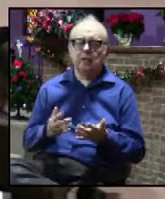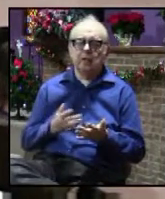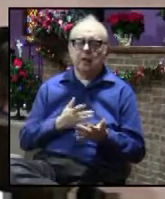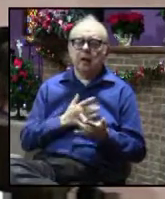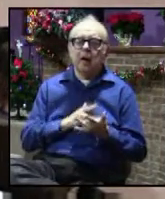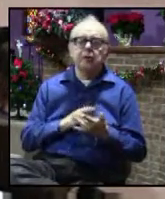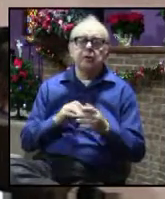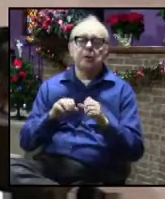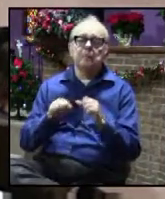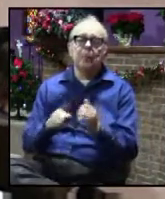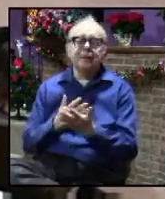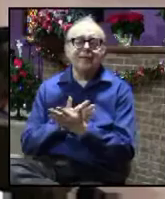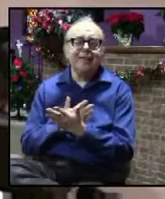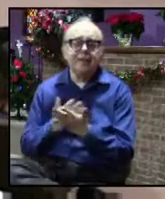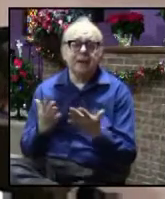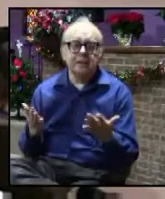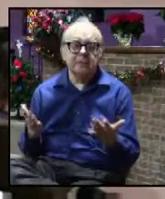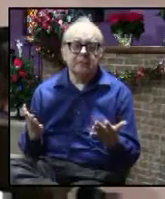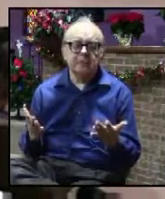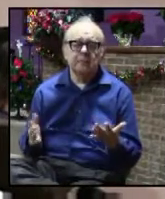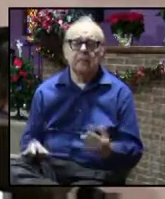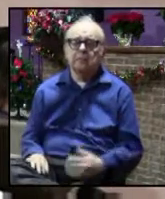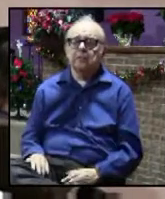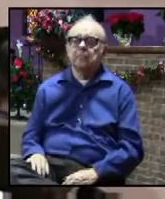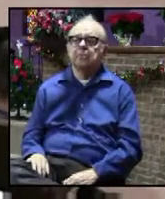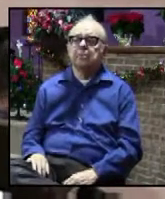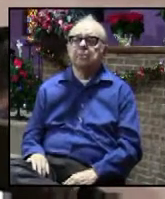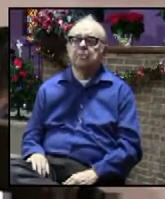heartbroken things. Amen.